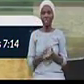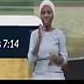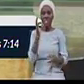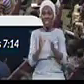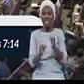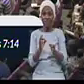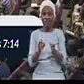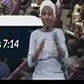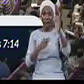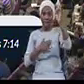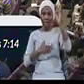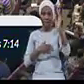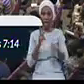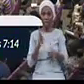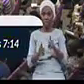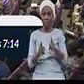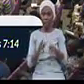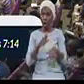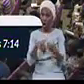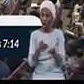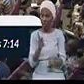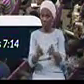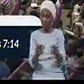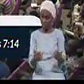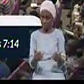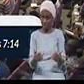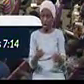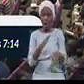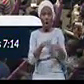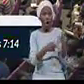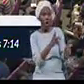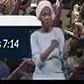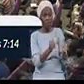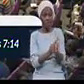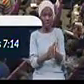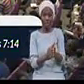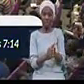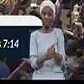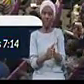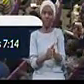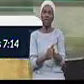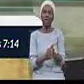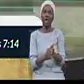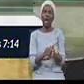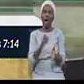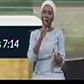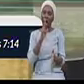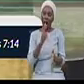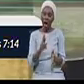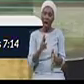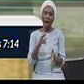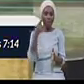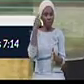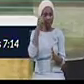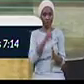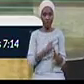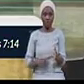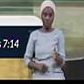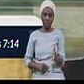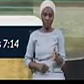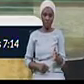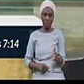if my people, all the people that claim to belong to the Lord, if my people, if nobody will act